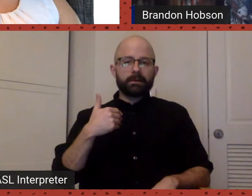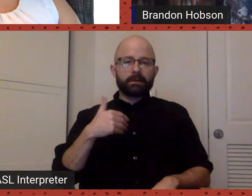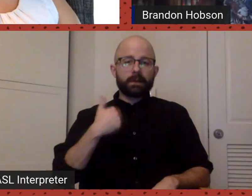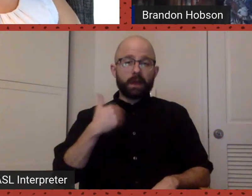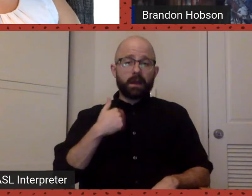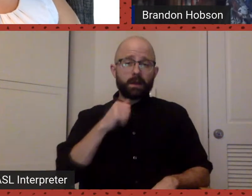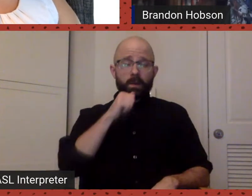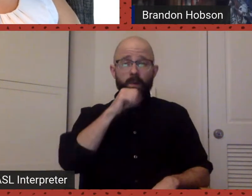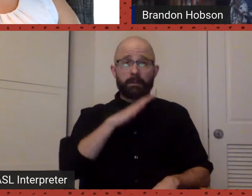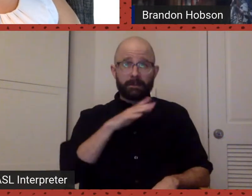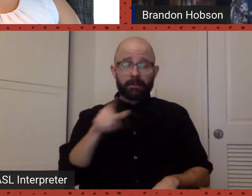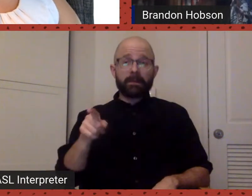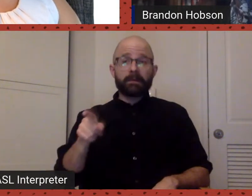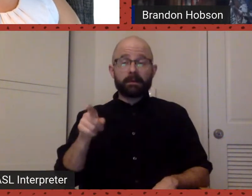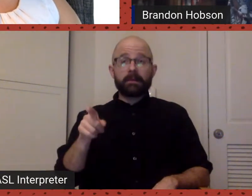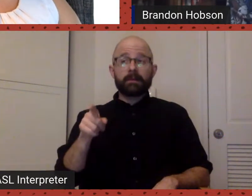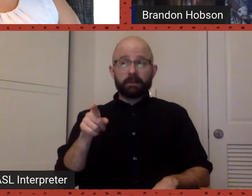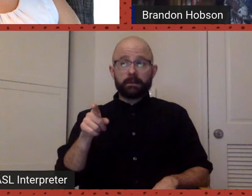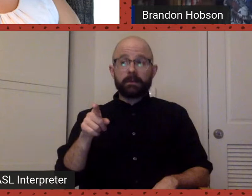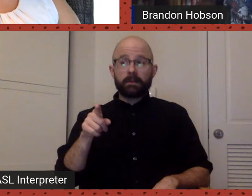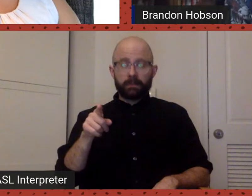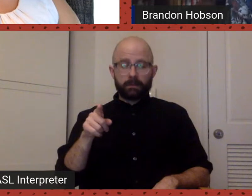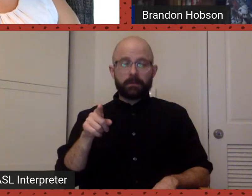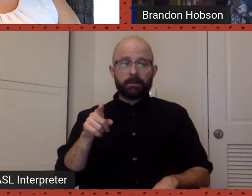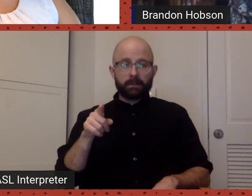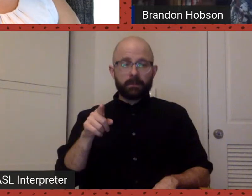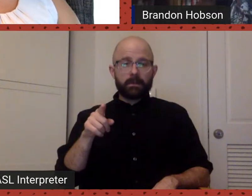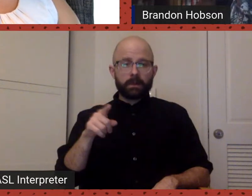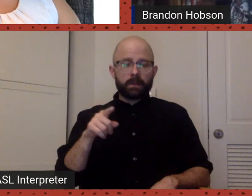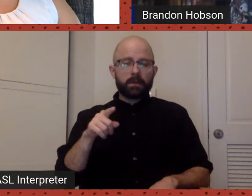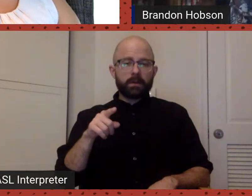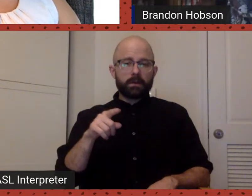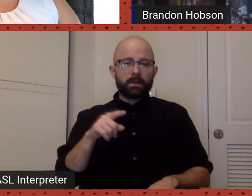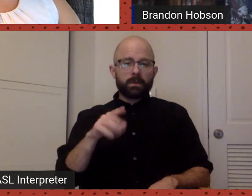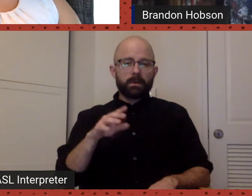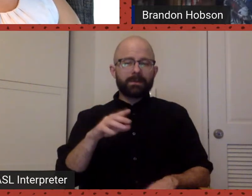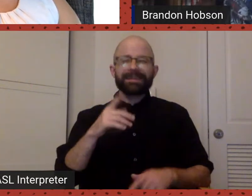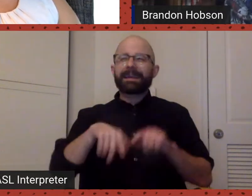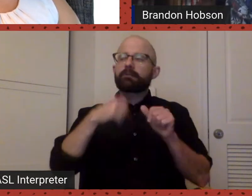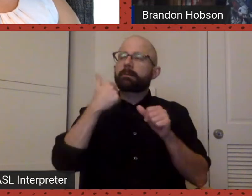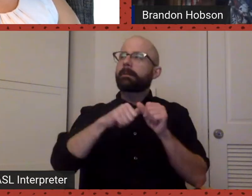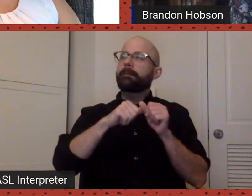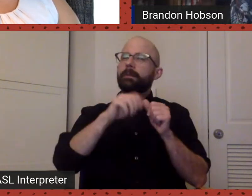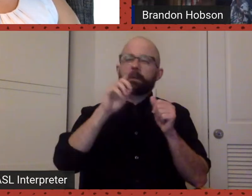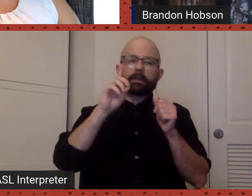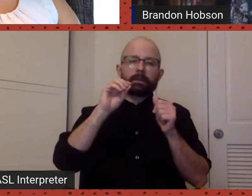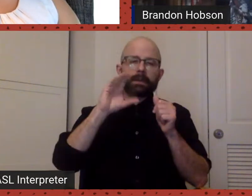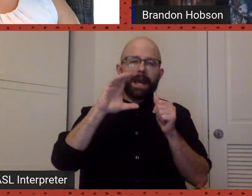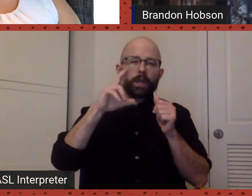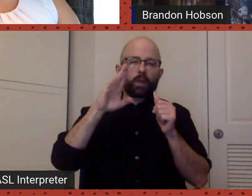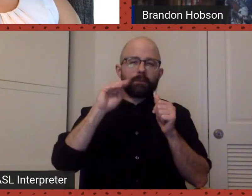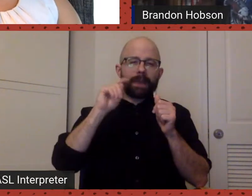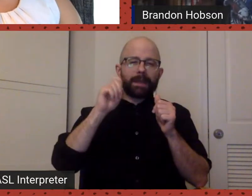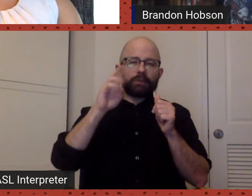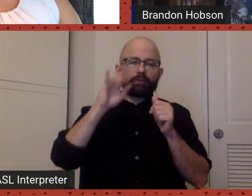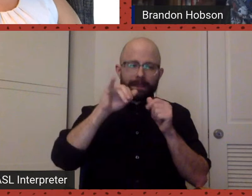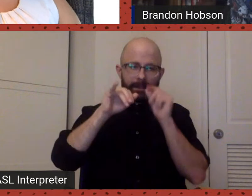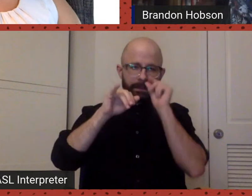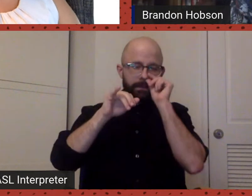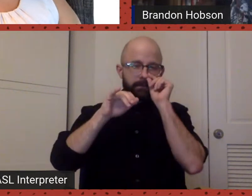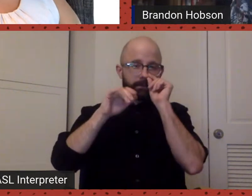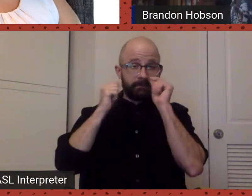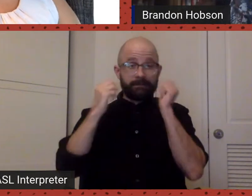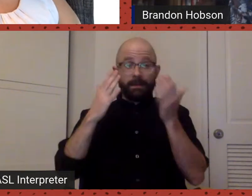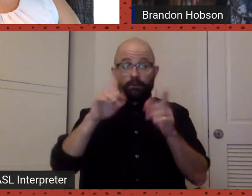had talked to. I can't remember what the documentary it was, but that's what a lot of the responses she was getting